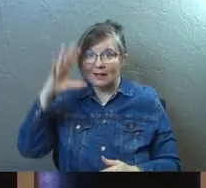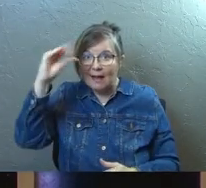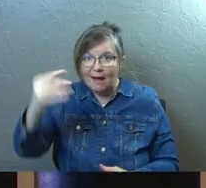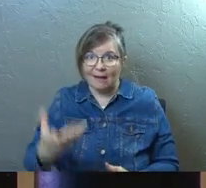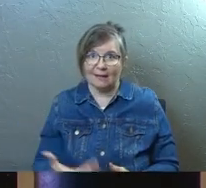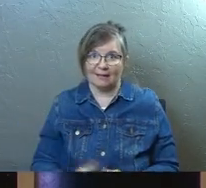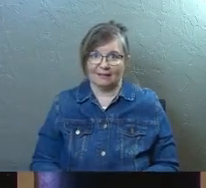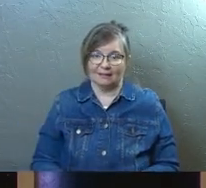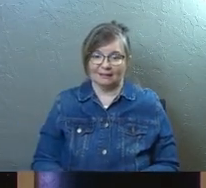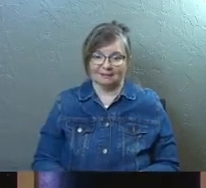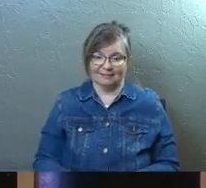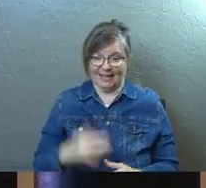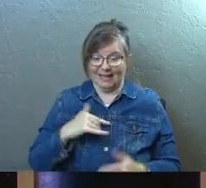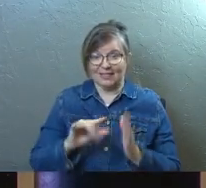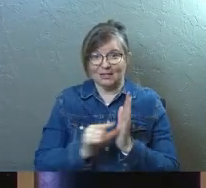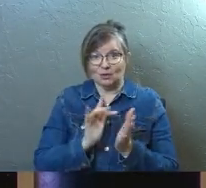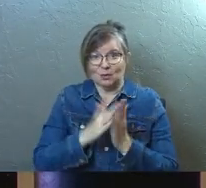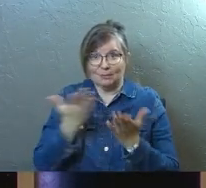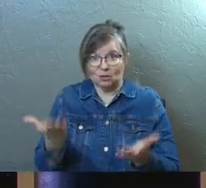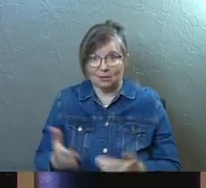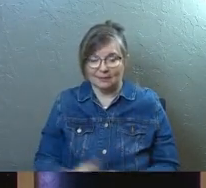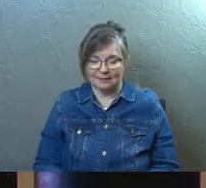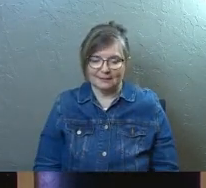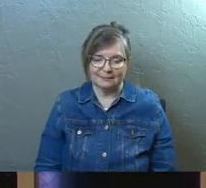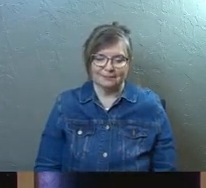guy in the scripture.